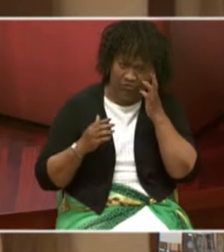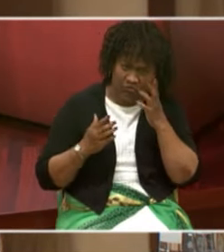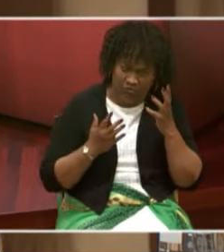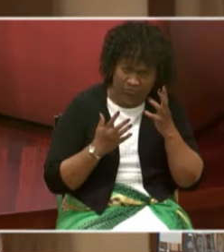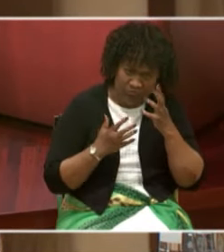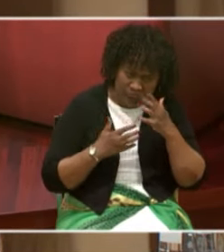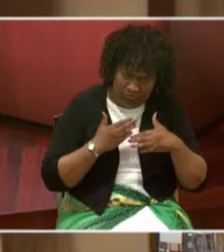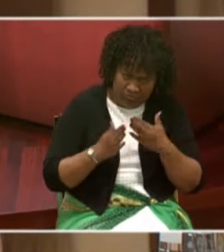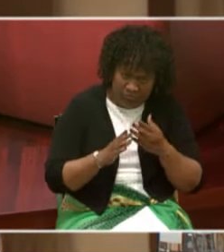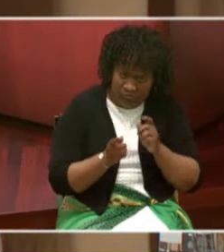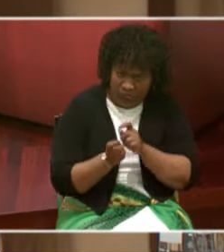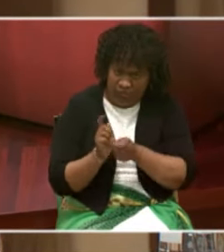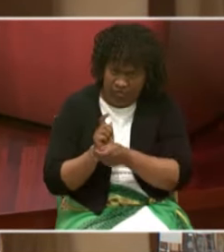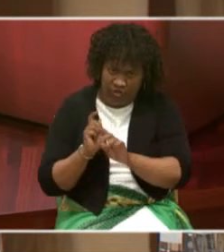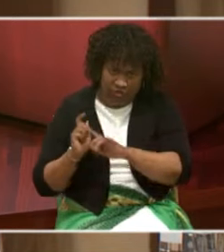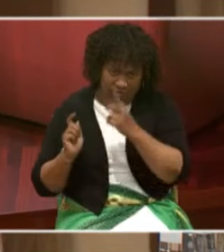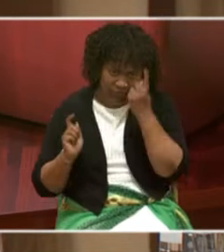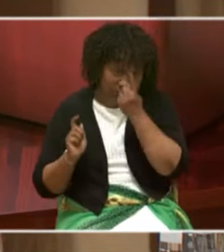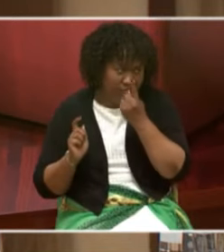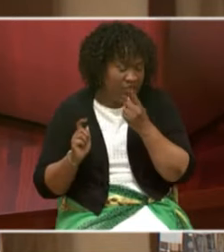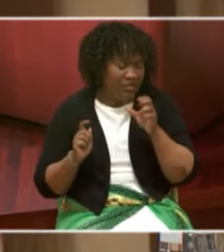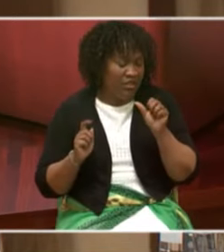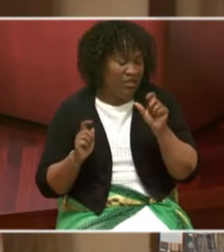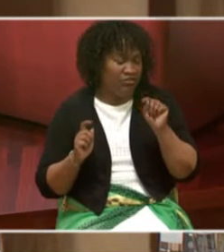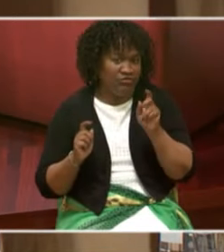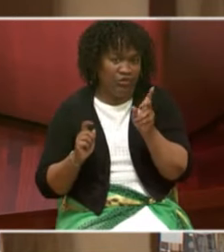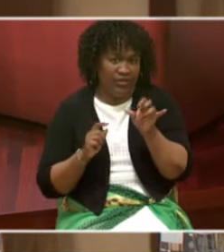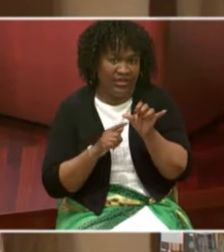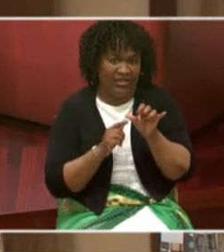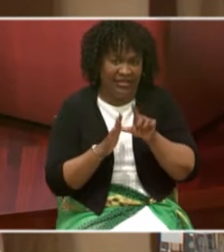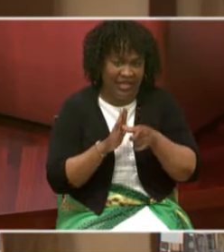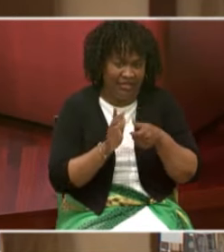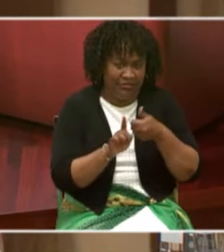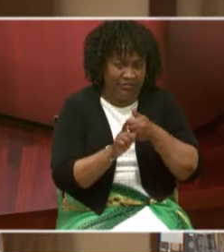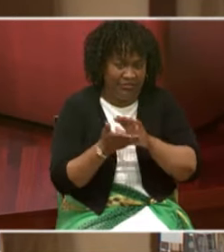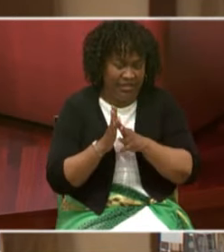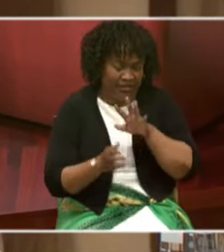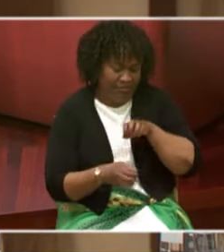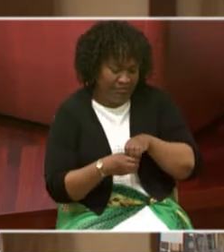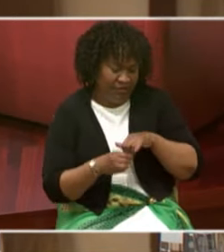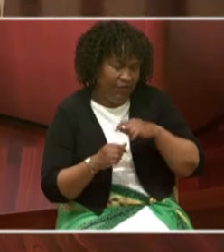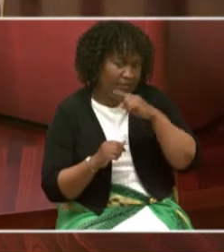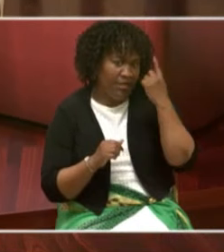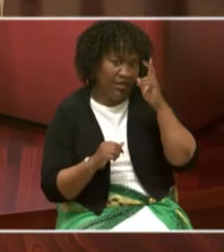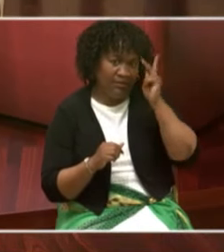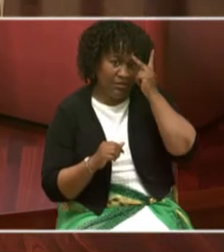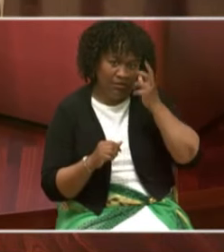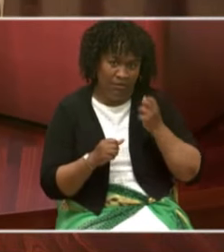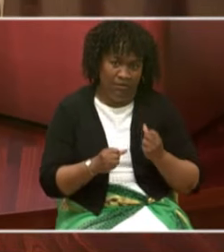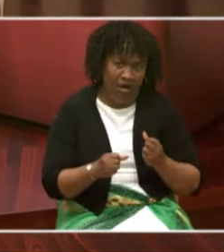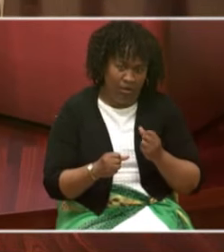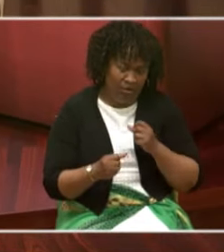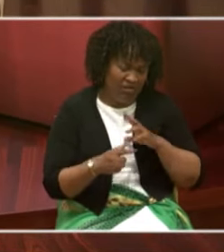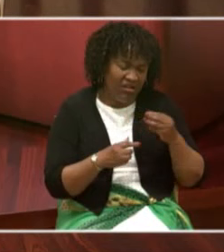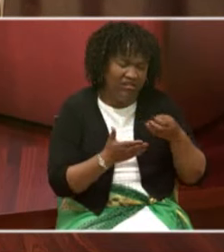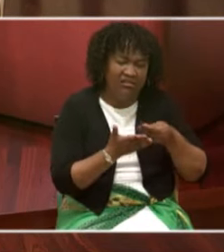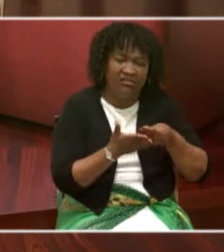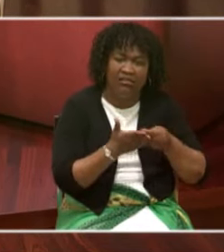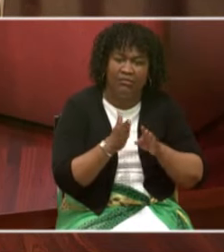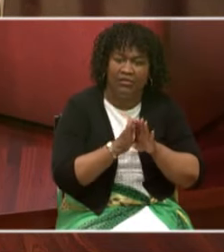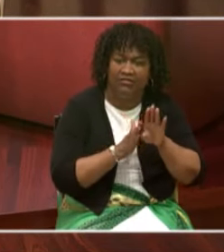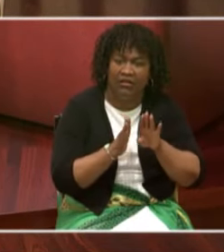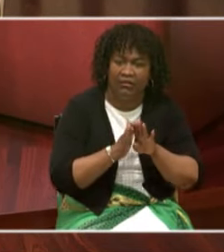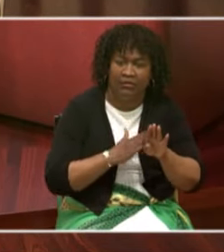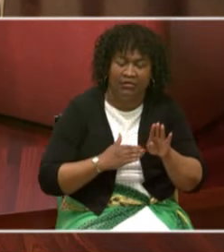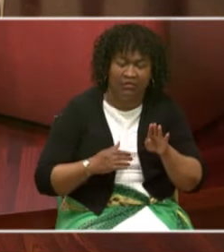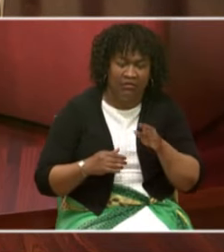just for this protest, but I'm not going to let it control me as a way of